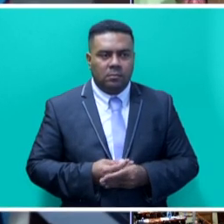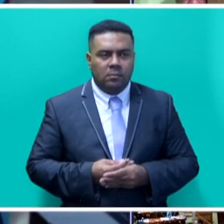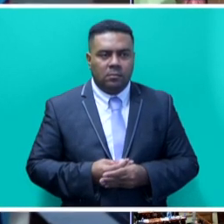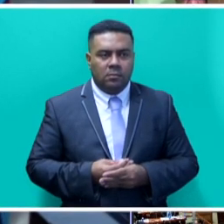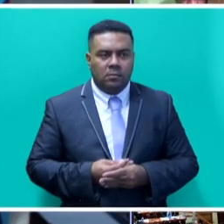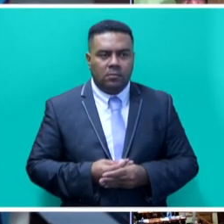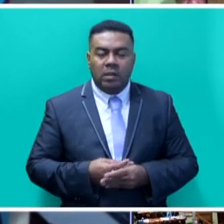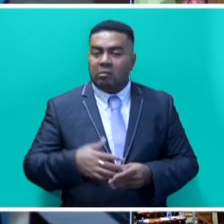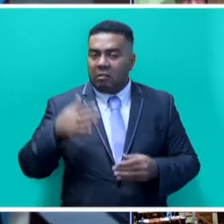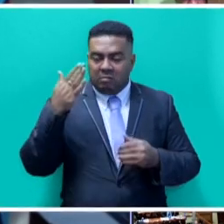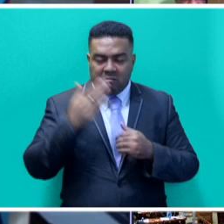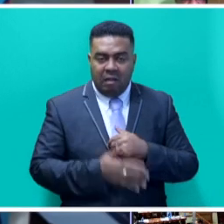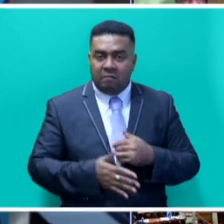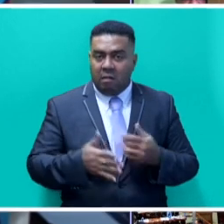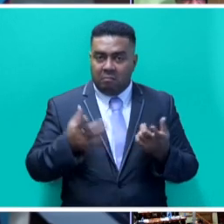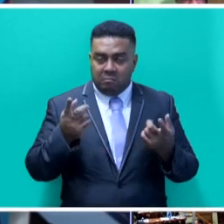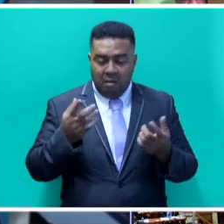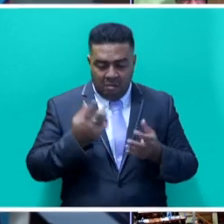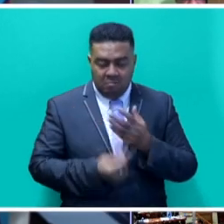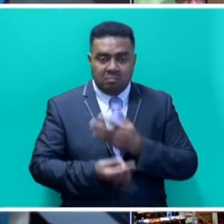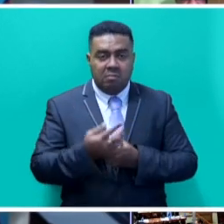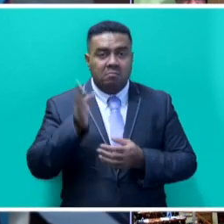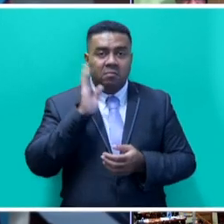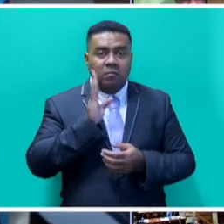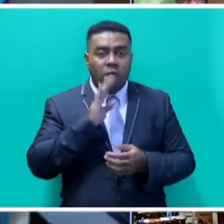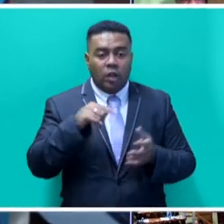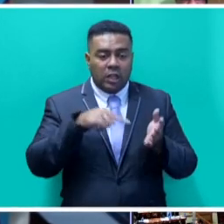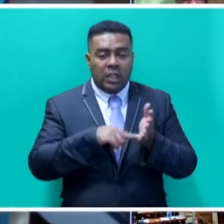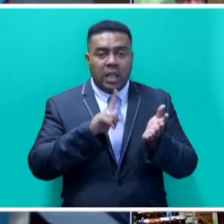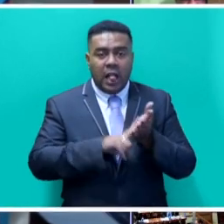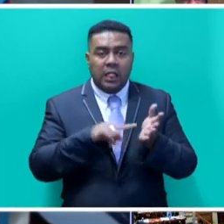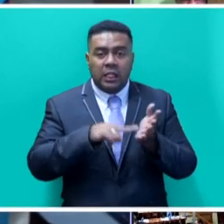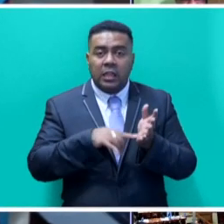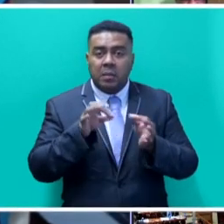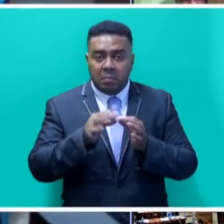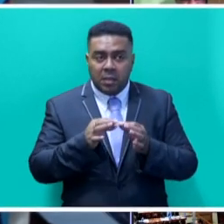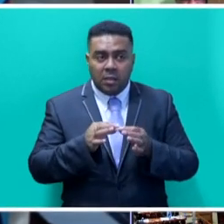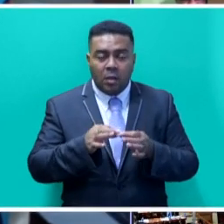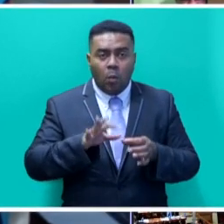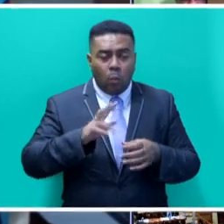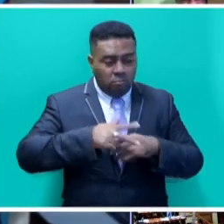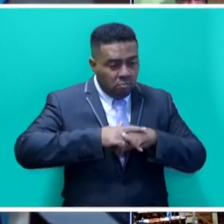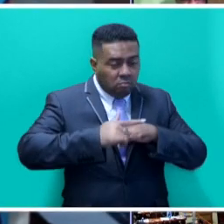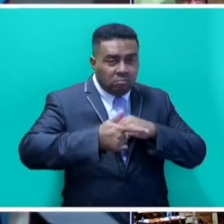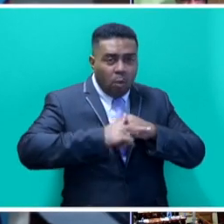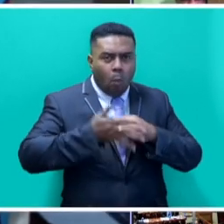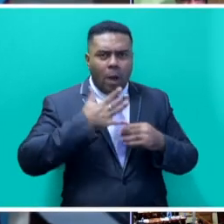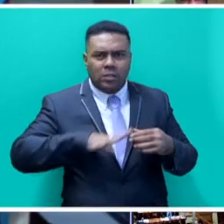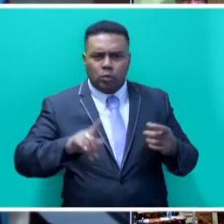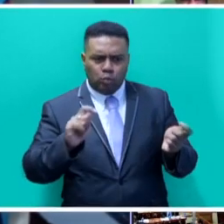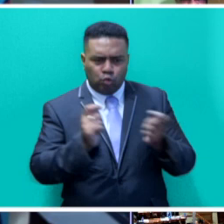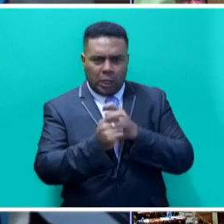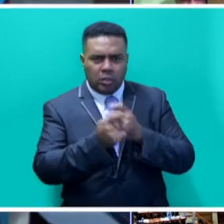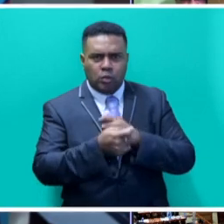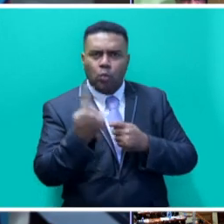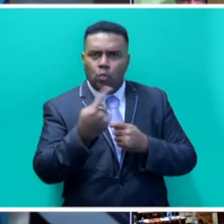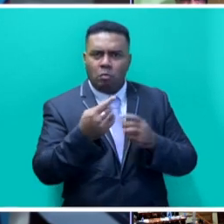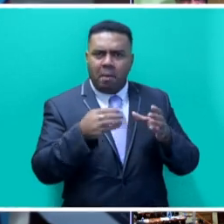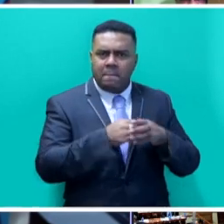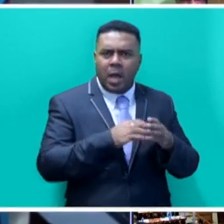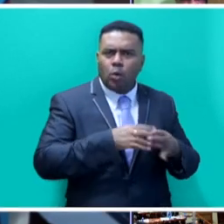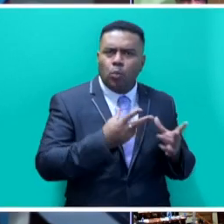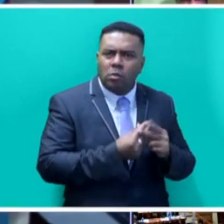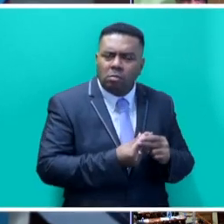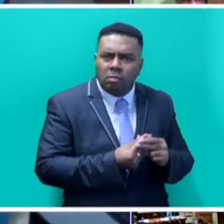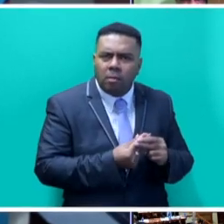it has never been the policy of TLTB to alert landowners when their lessee wants to change who they bank with or